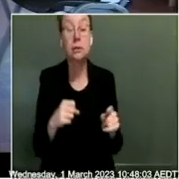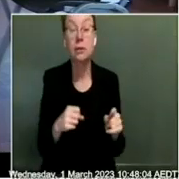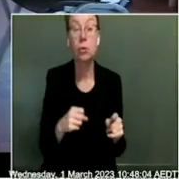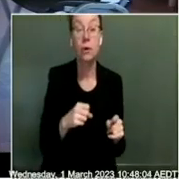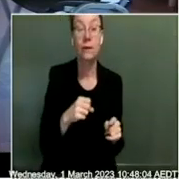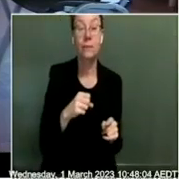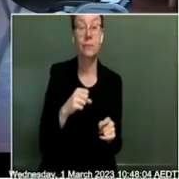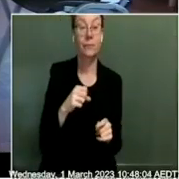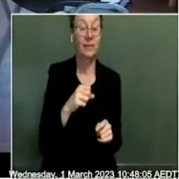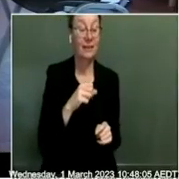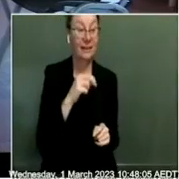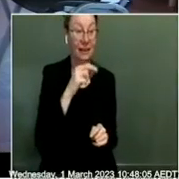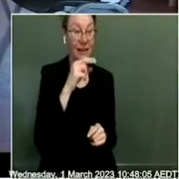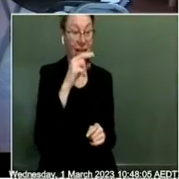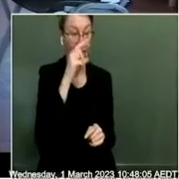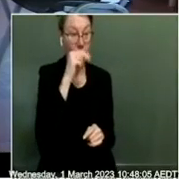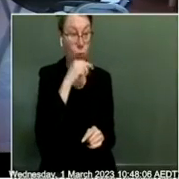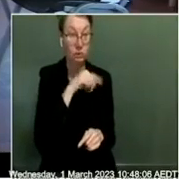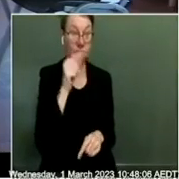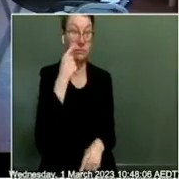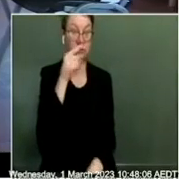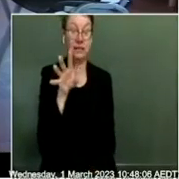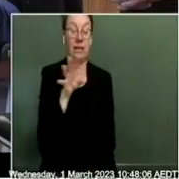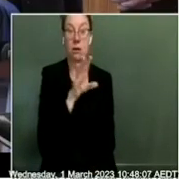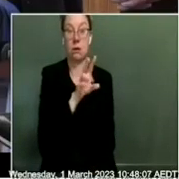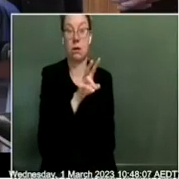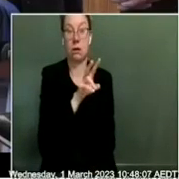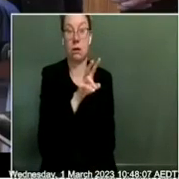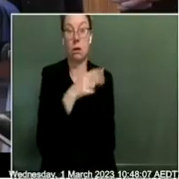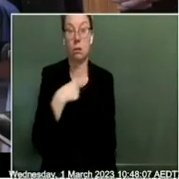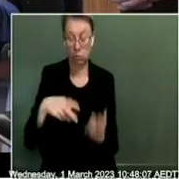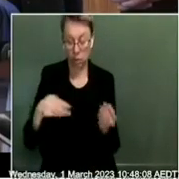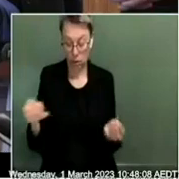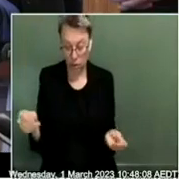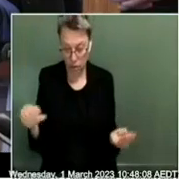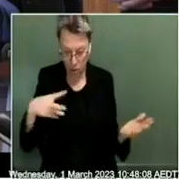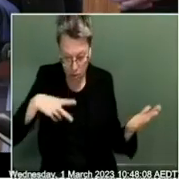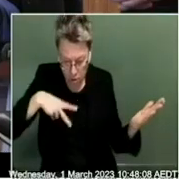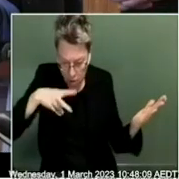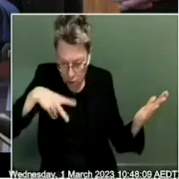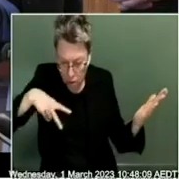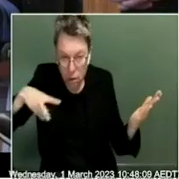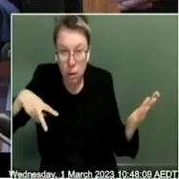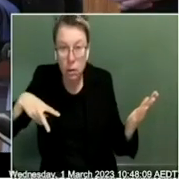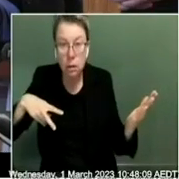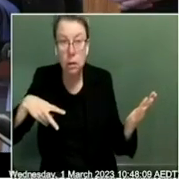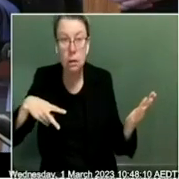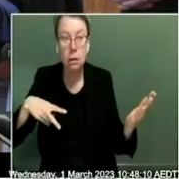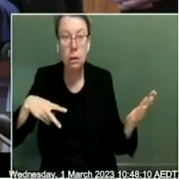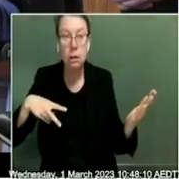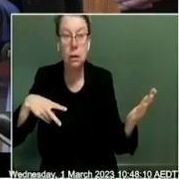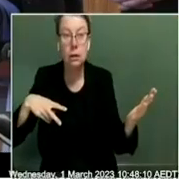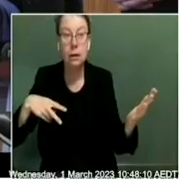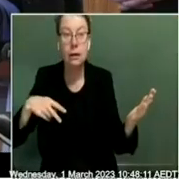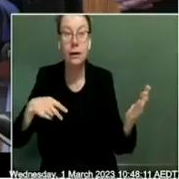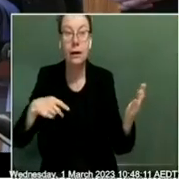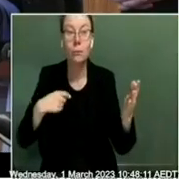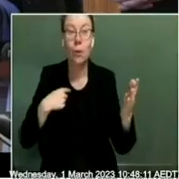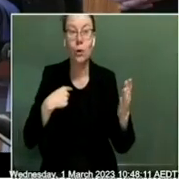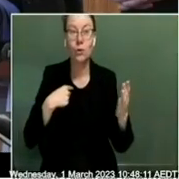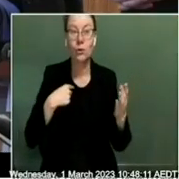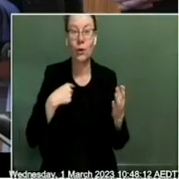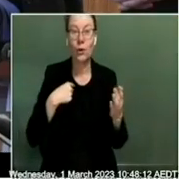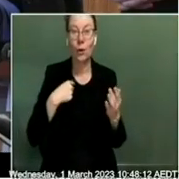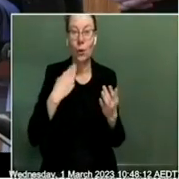Witnessed it. And we just sat there and pored over that story. Because we're looking at it through his eyes. We don't know this story. Mum never knew this